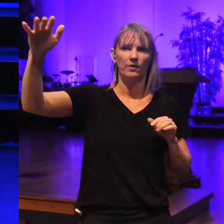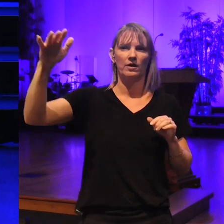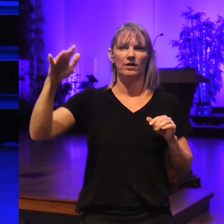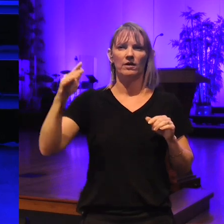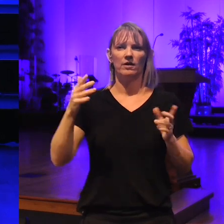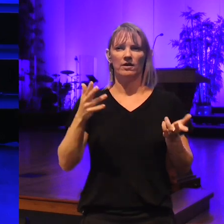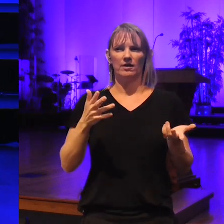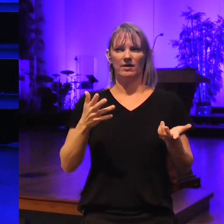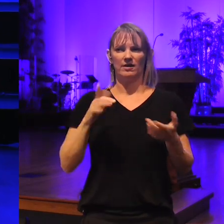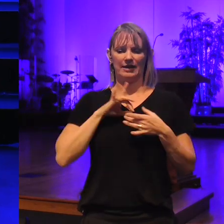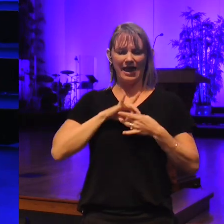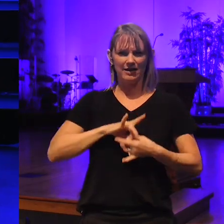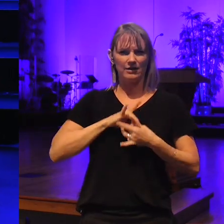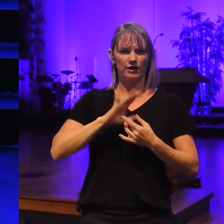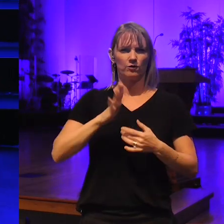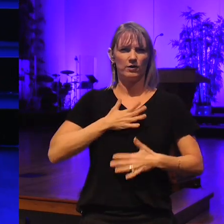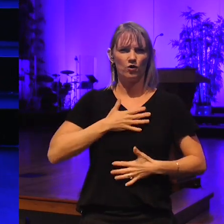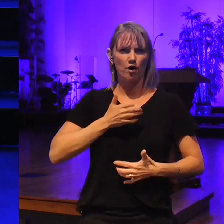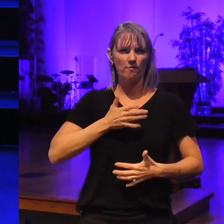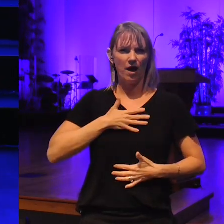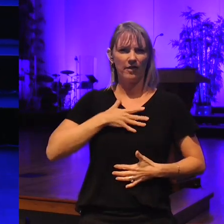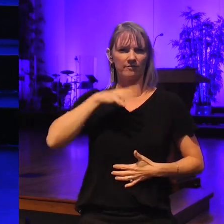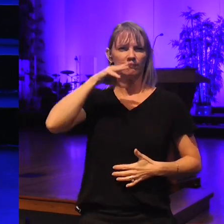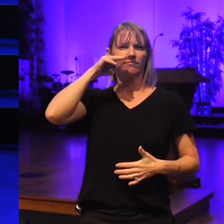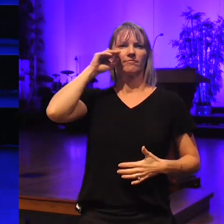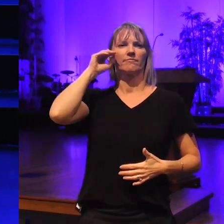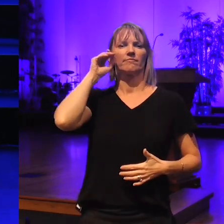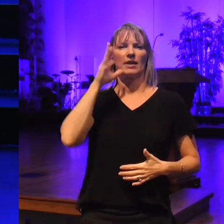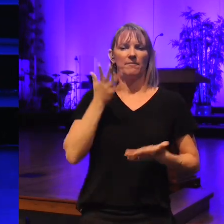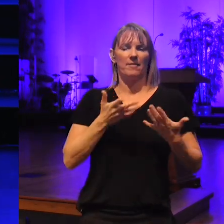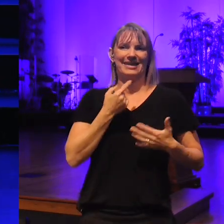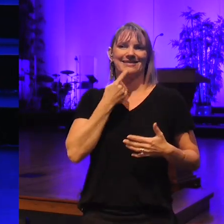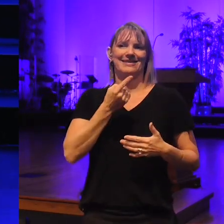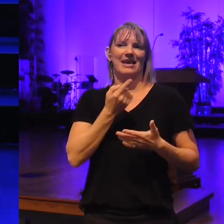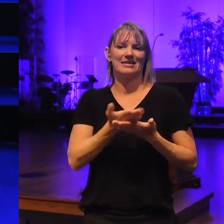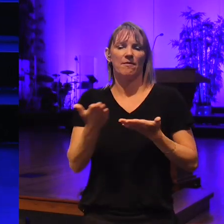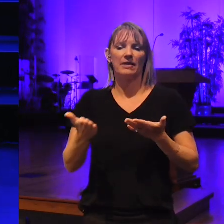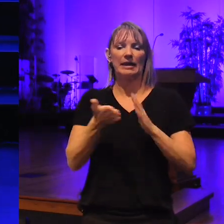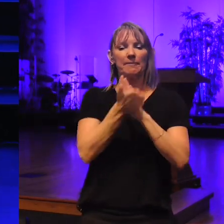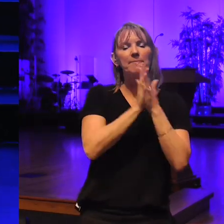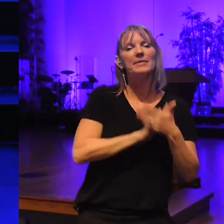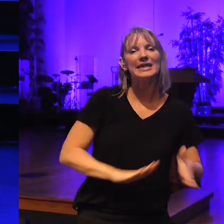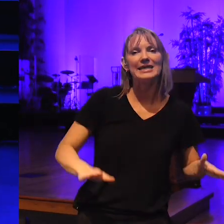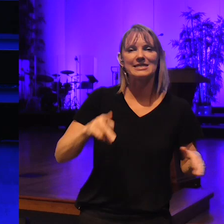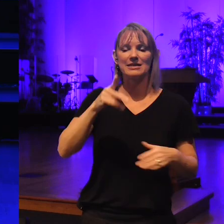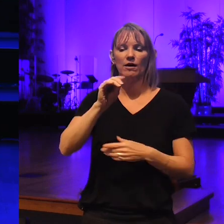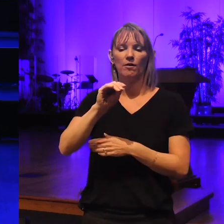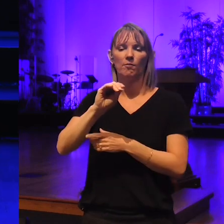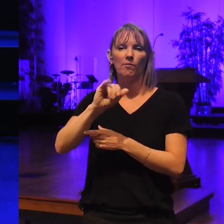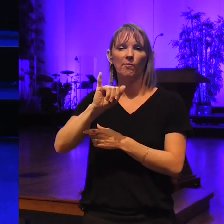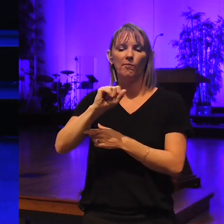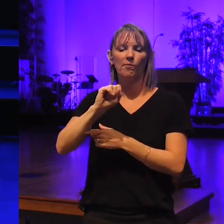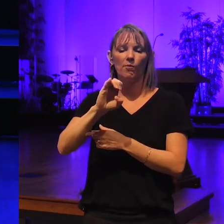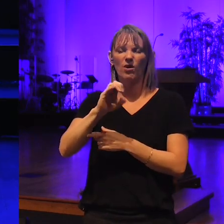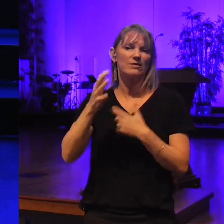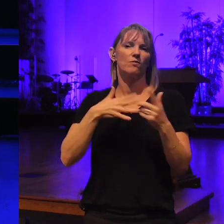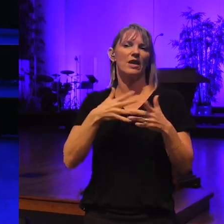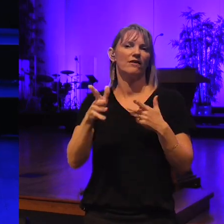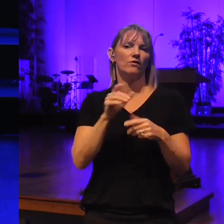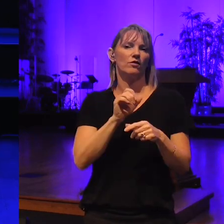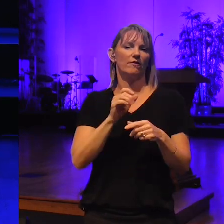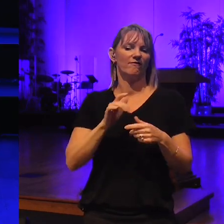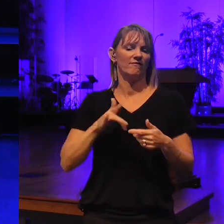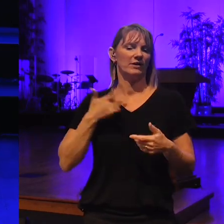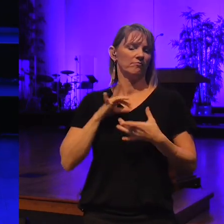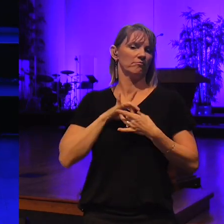Touch your breath. Take a deep breath. And perhaps say something like, peace, poise. Whatever works for you, and just